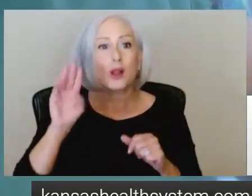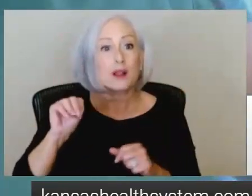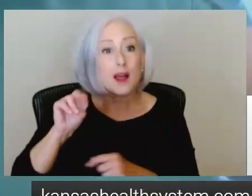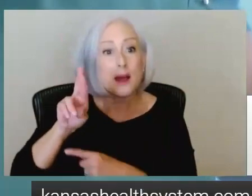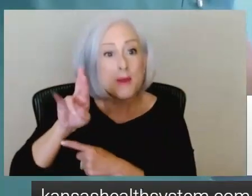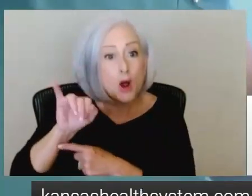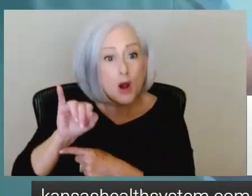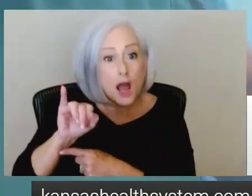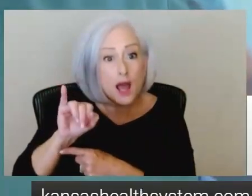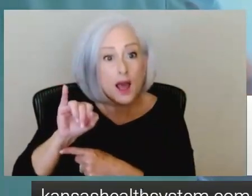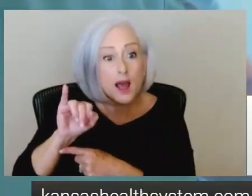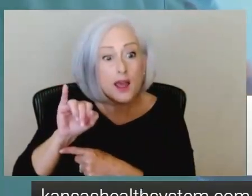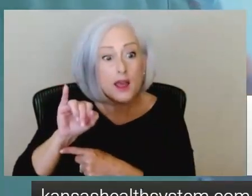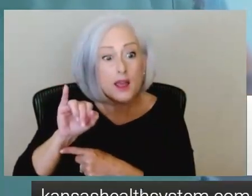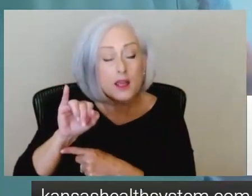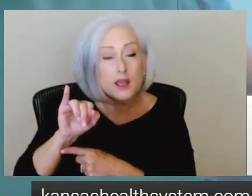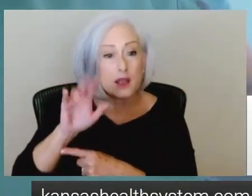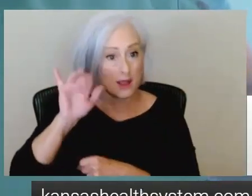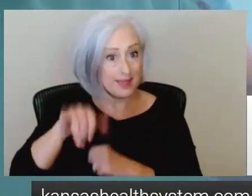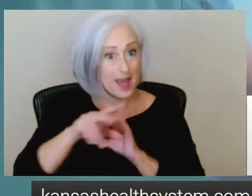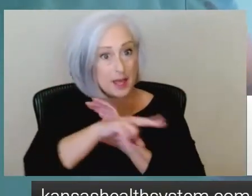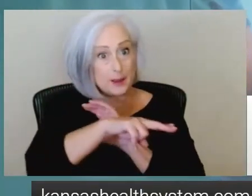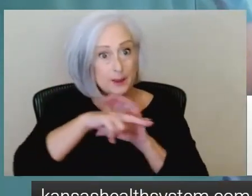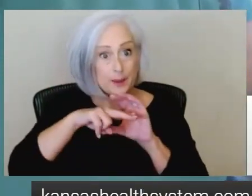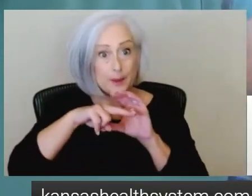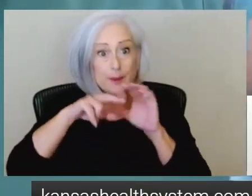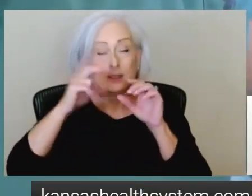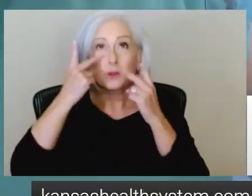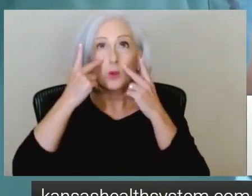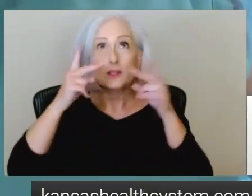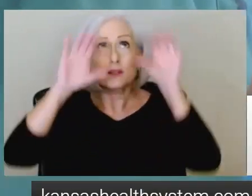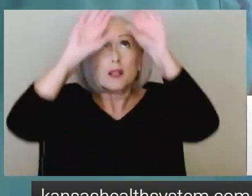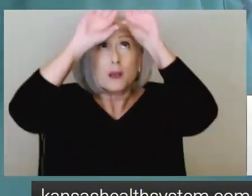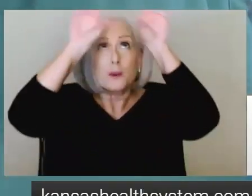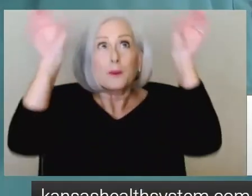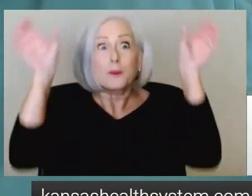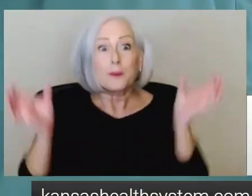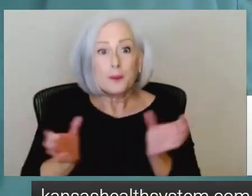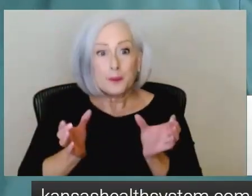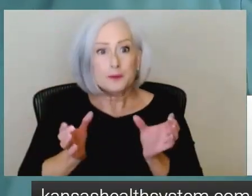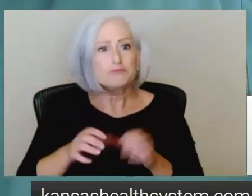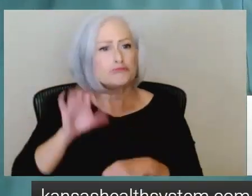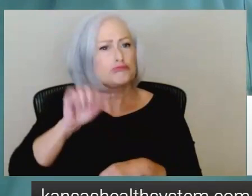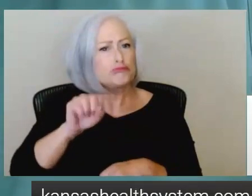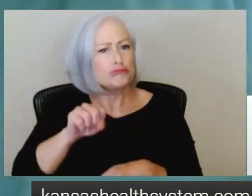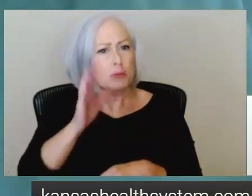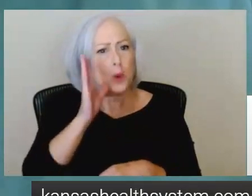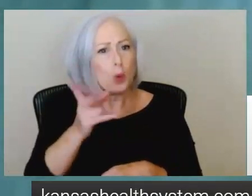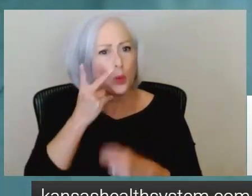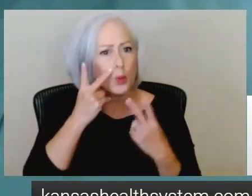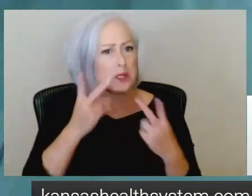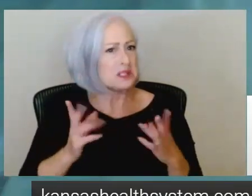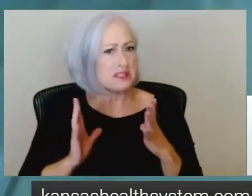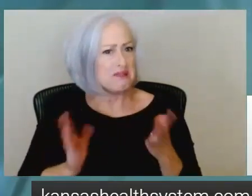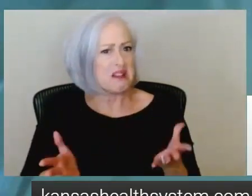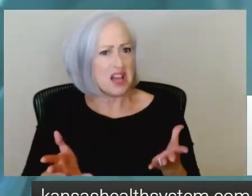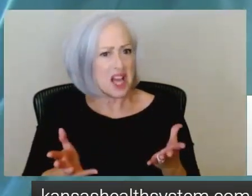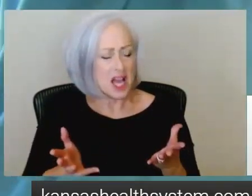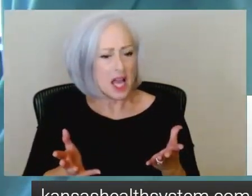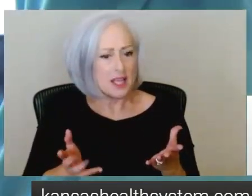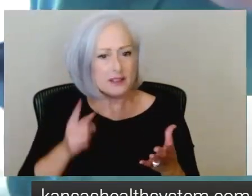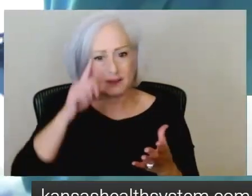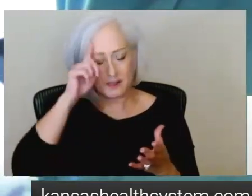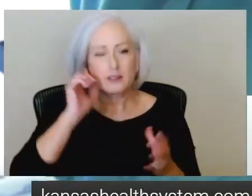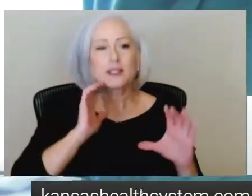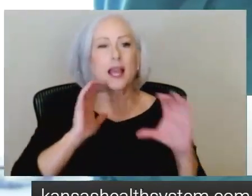the capsule that she's in, will that be right above her? Yes, but she'll be able to see and communicate with